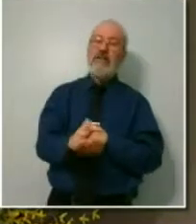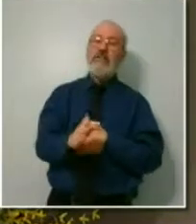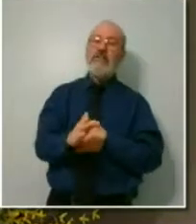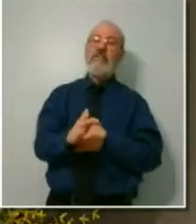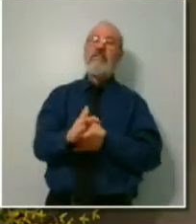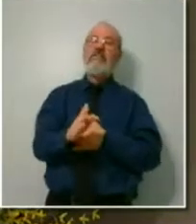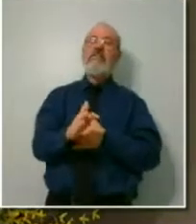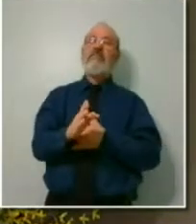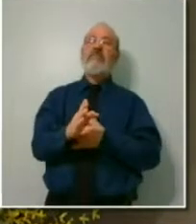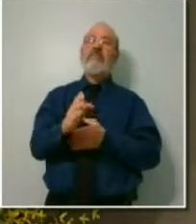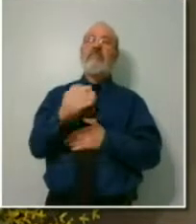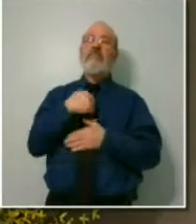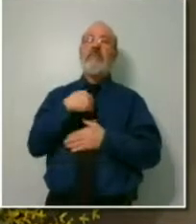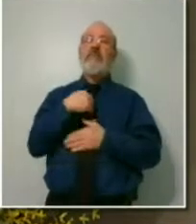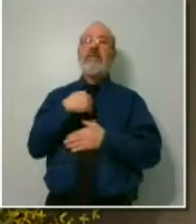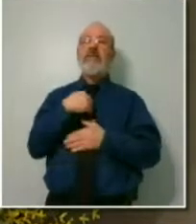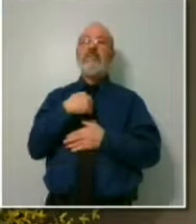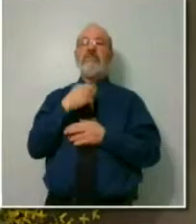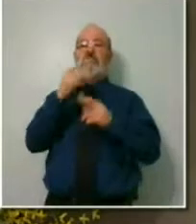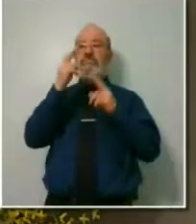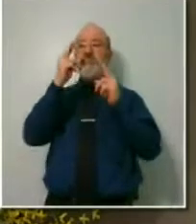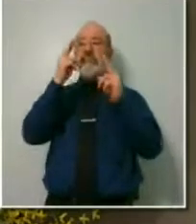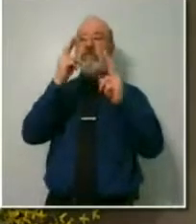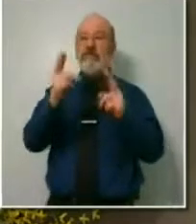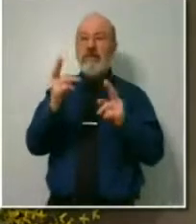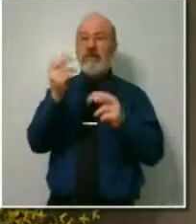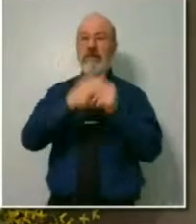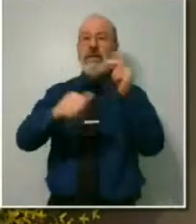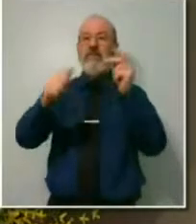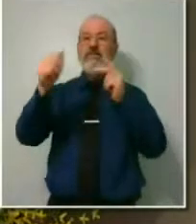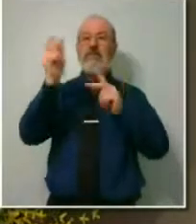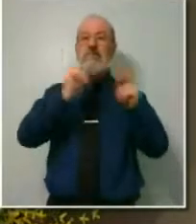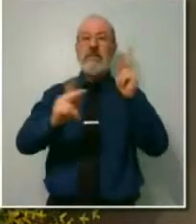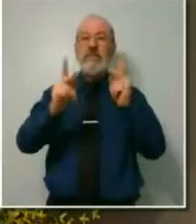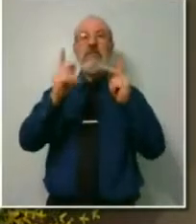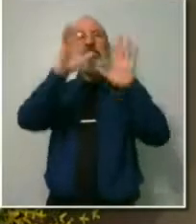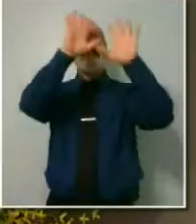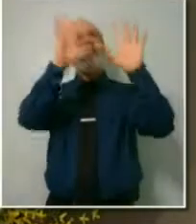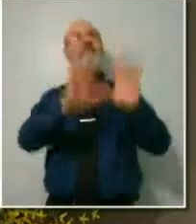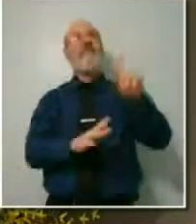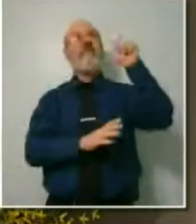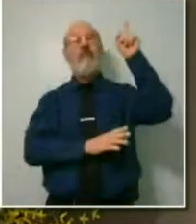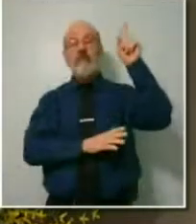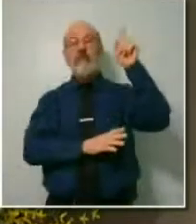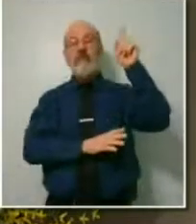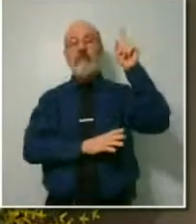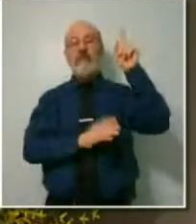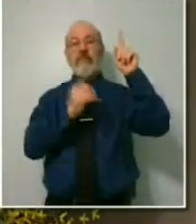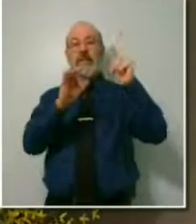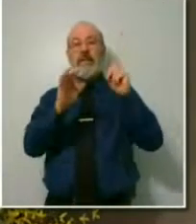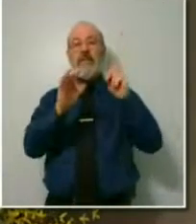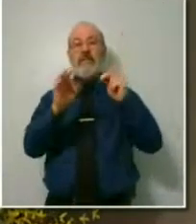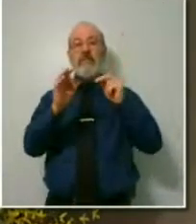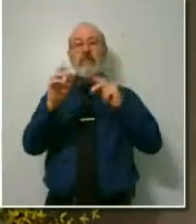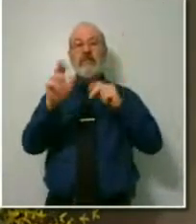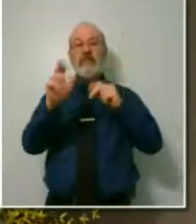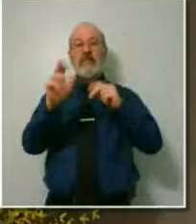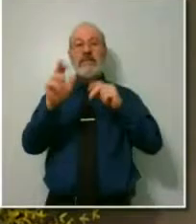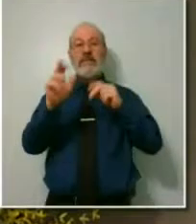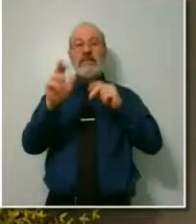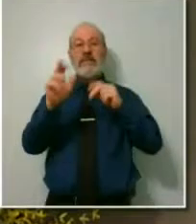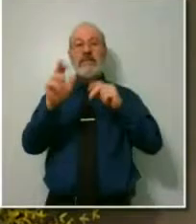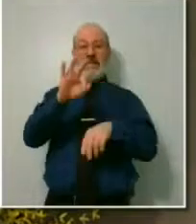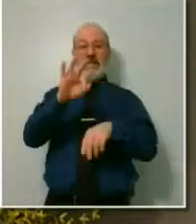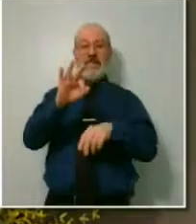has respect unto every nation that fears him. So if the nation of Canada,